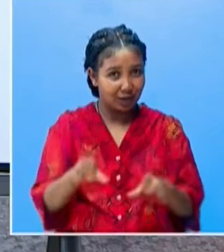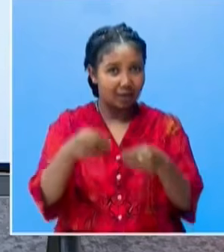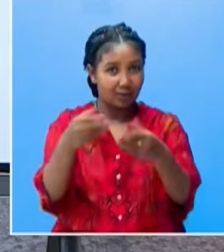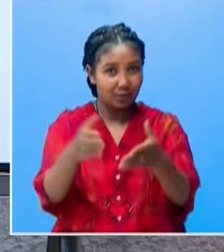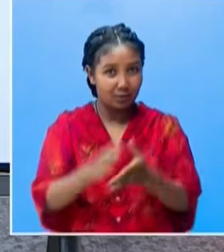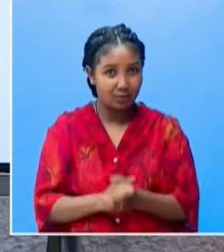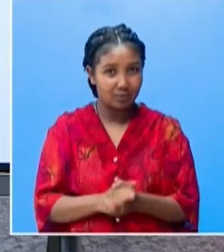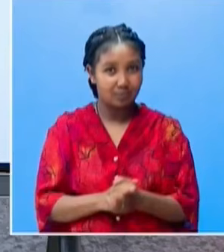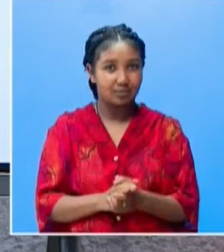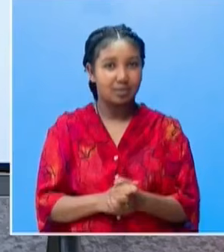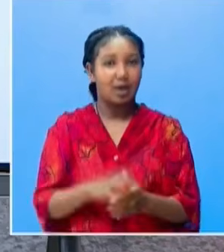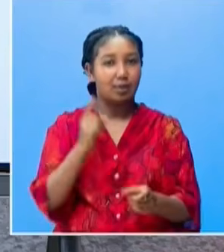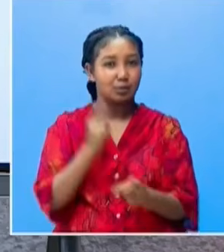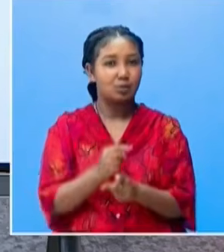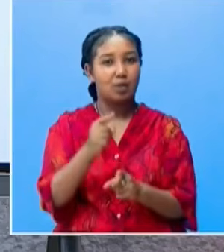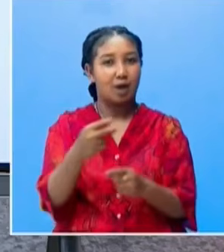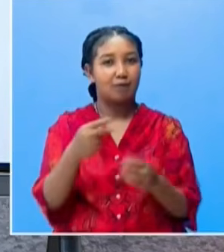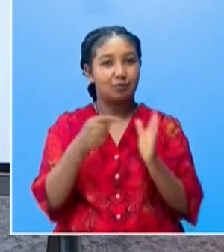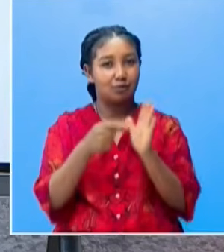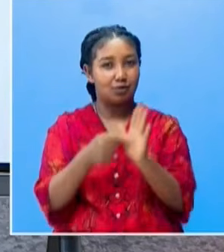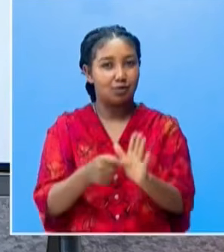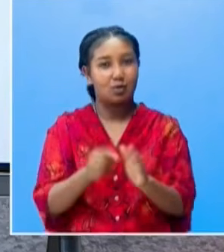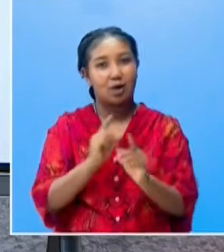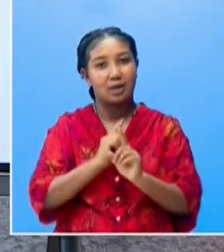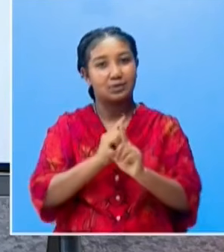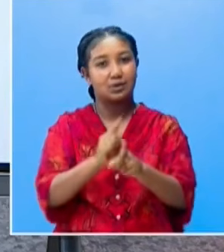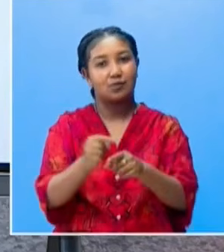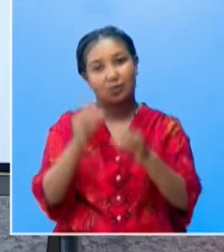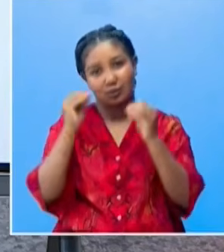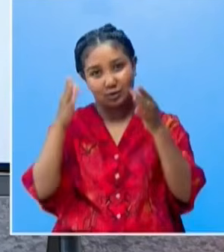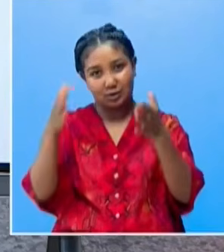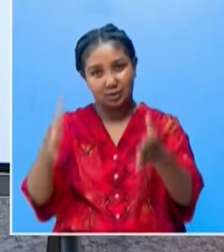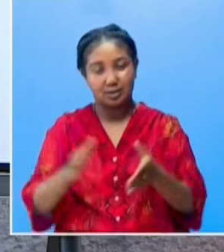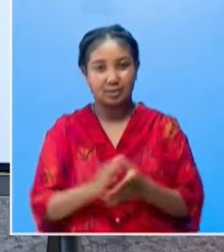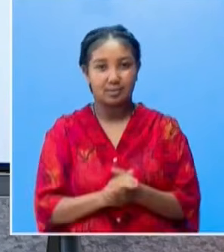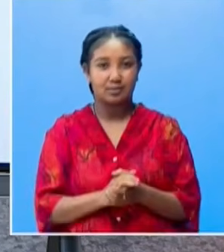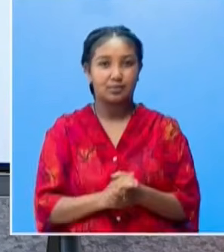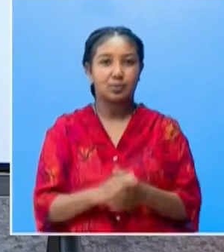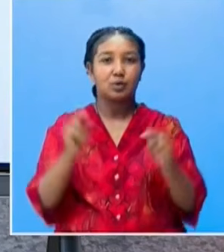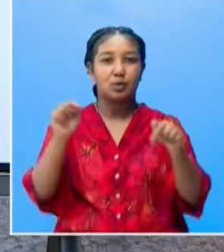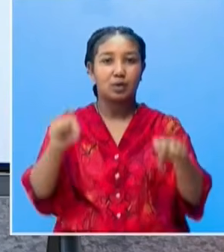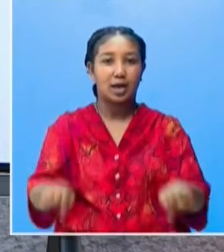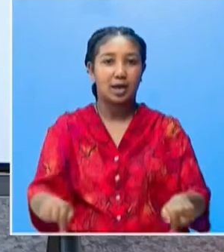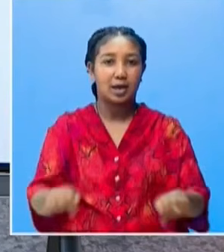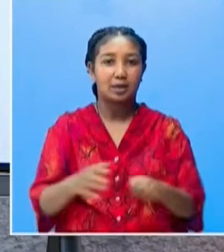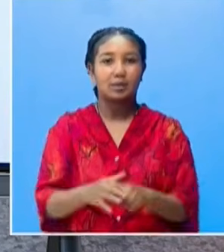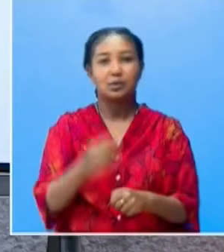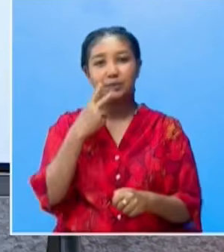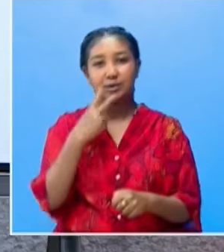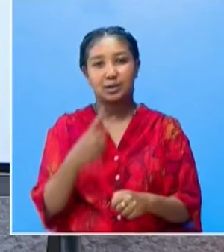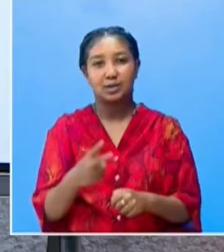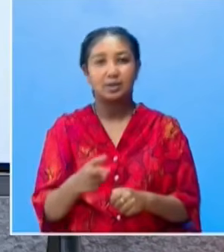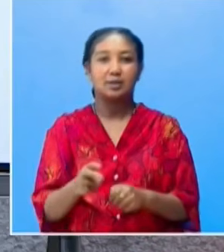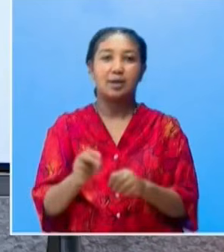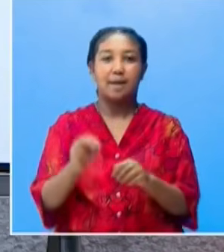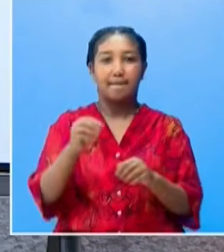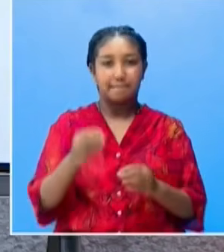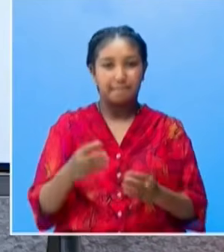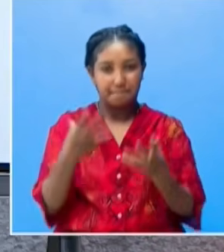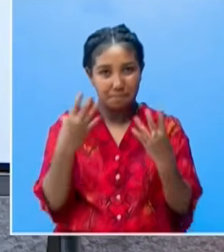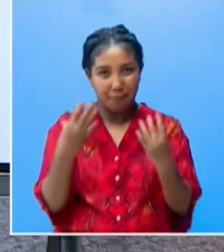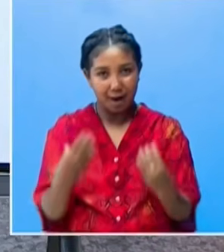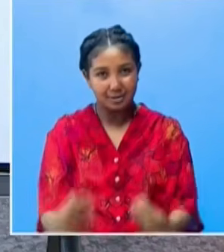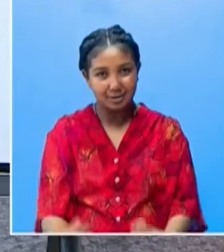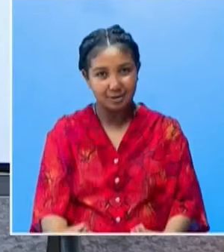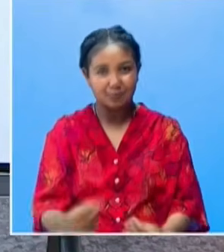you? I'm sure you have shown your answers for your teacher. Today we're going to see the passive voice